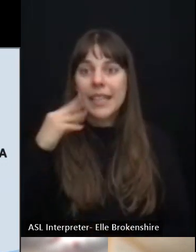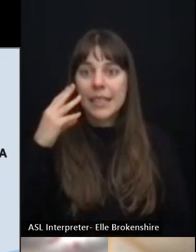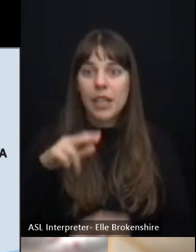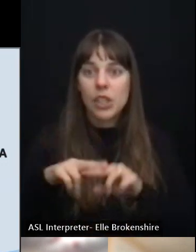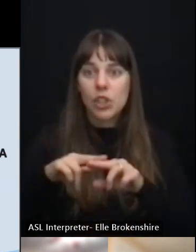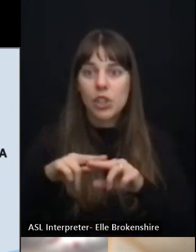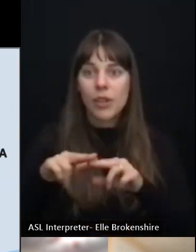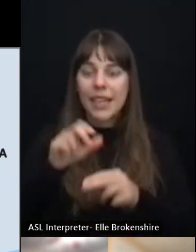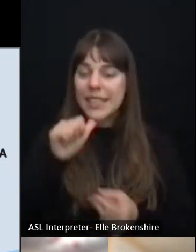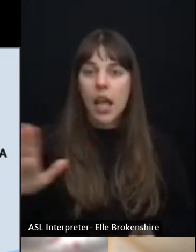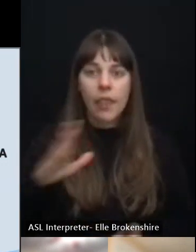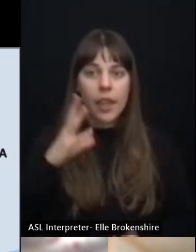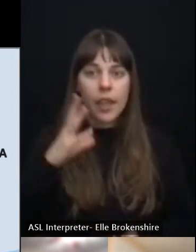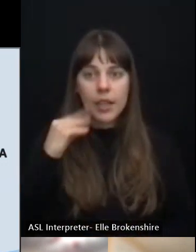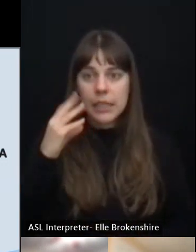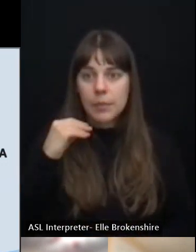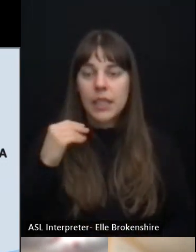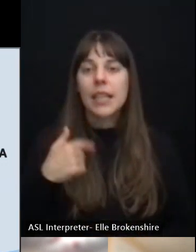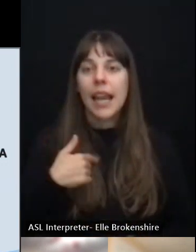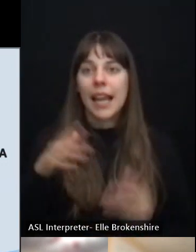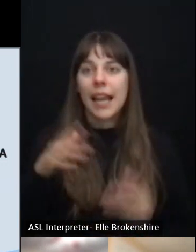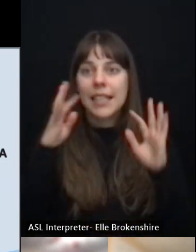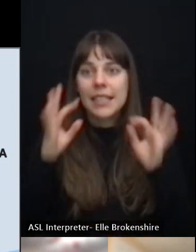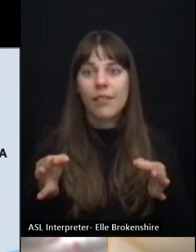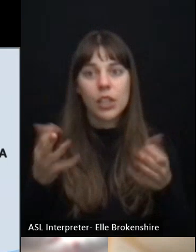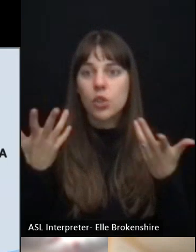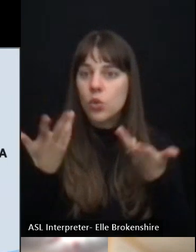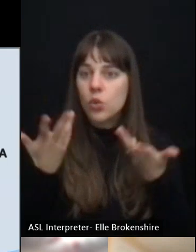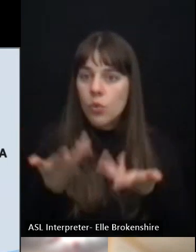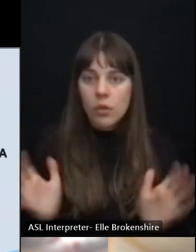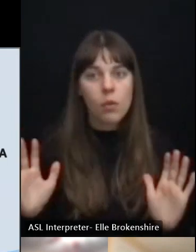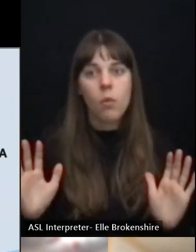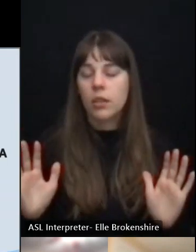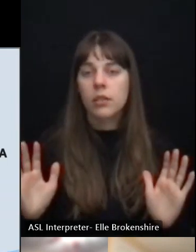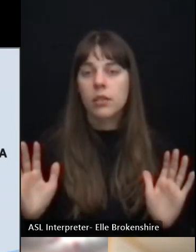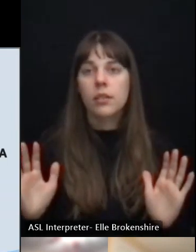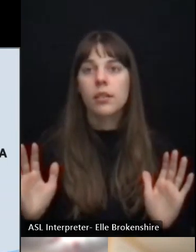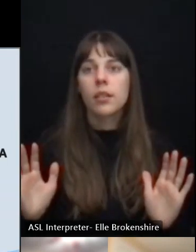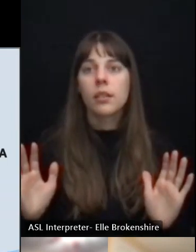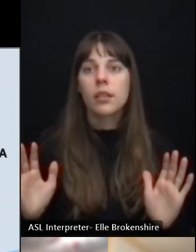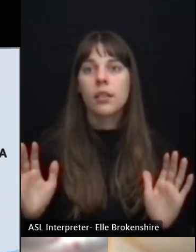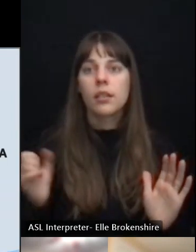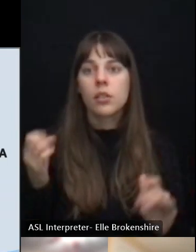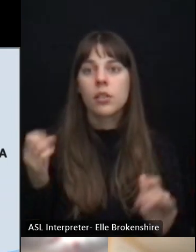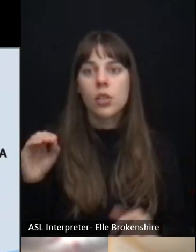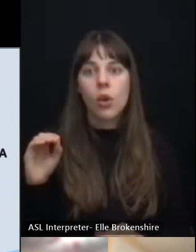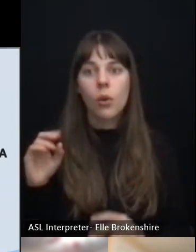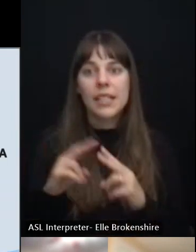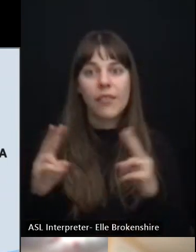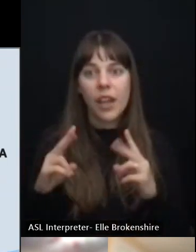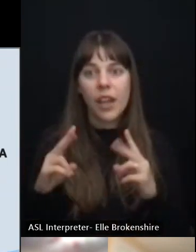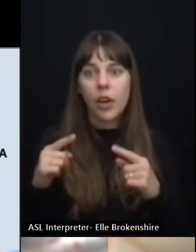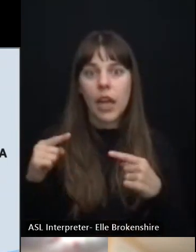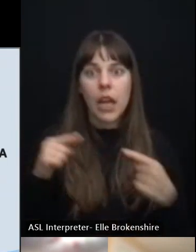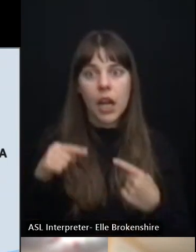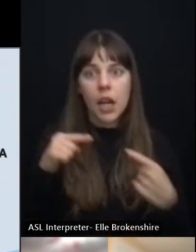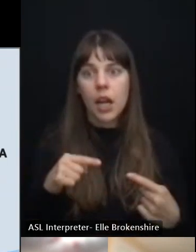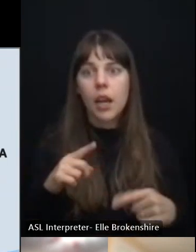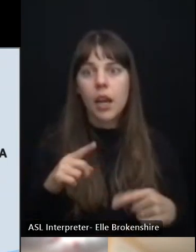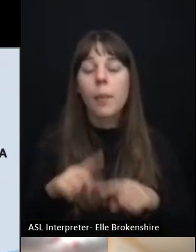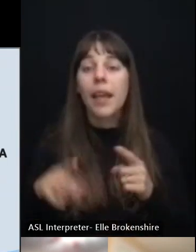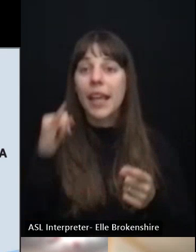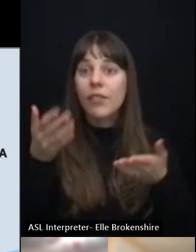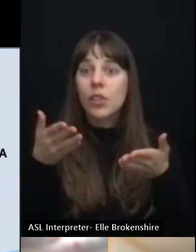not their experience, and they definitely do not want this back. So it is very contentious, but if there is a way